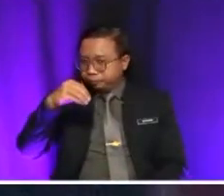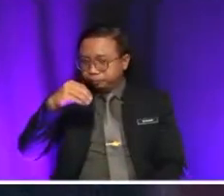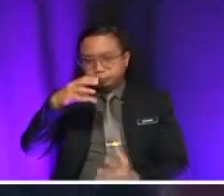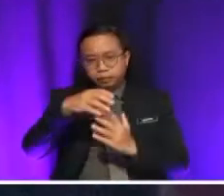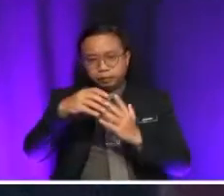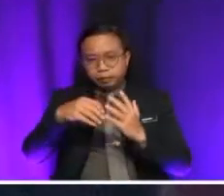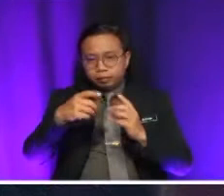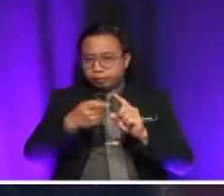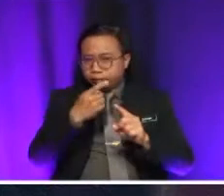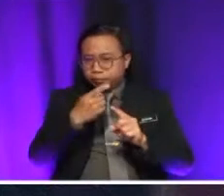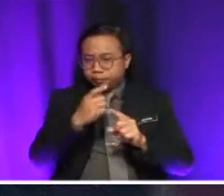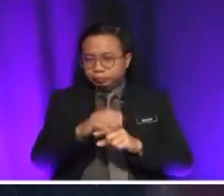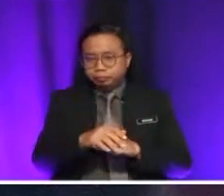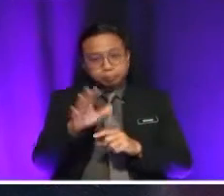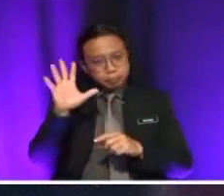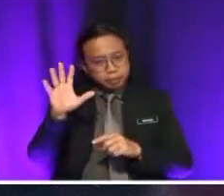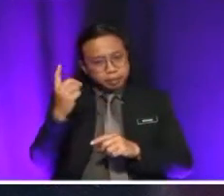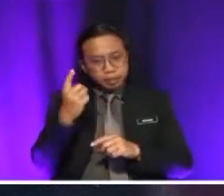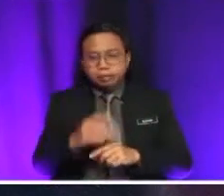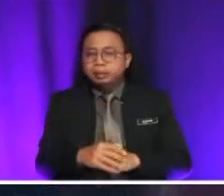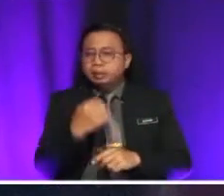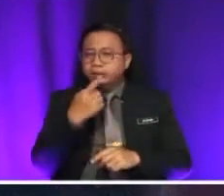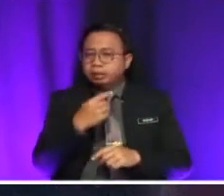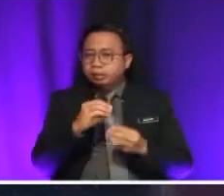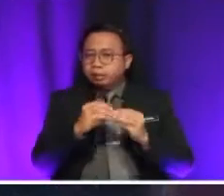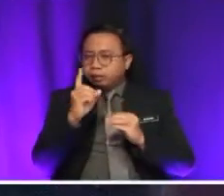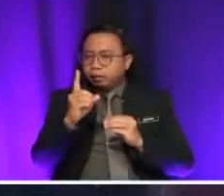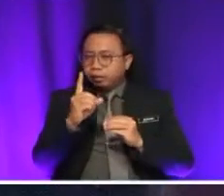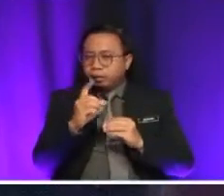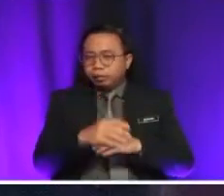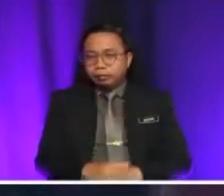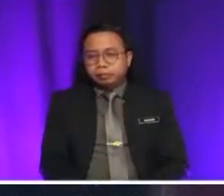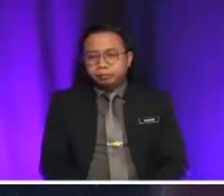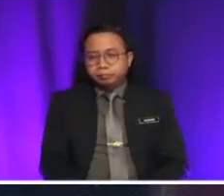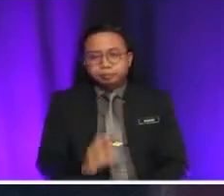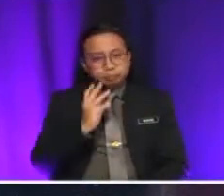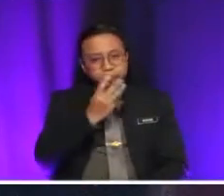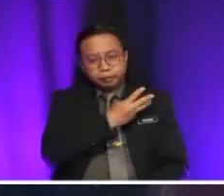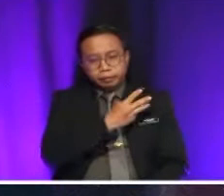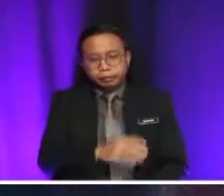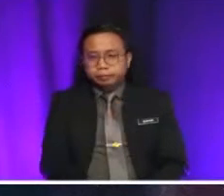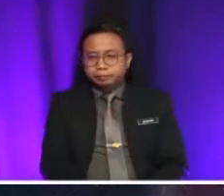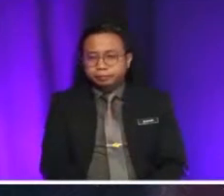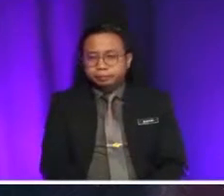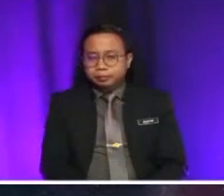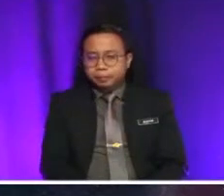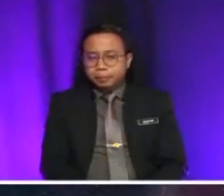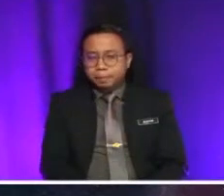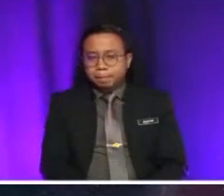choose from their hand raising? Okay, who would like to go for number 1? If they don't raise up their hands, then we'll use the ice cream sticks. Okay, all right? we have